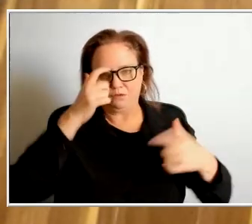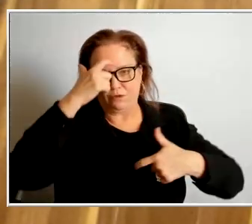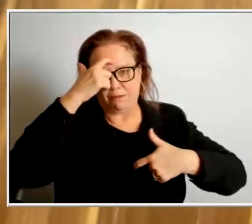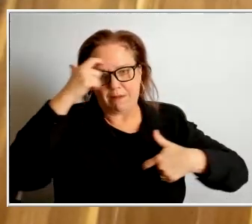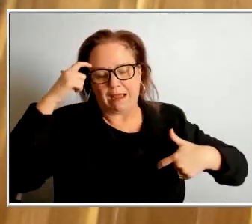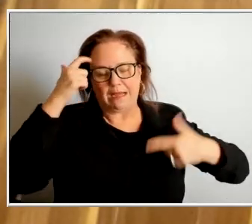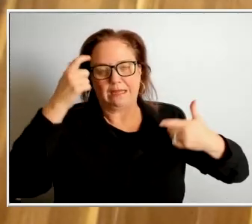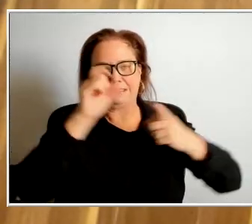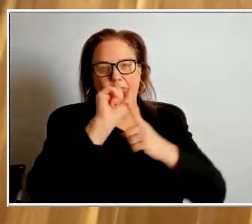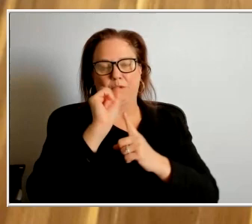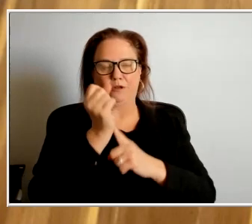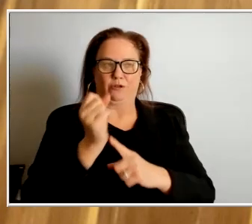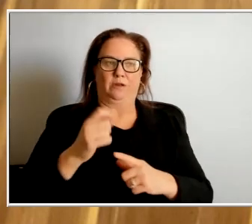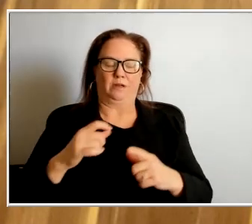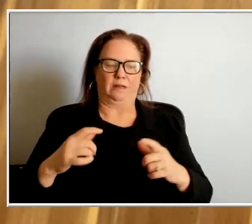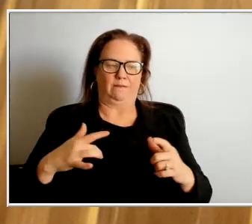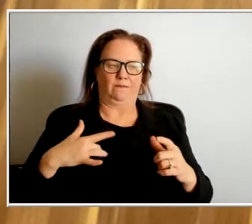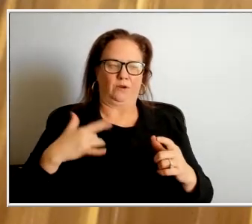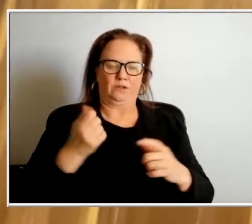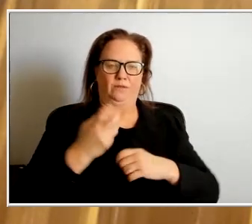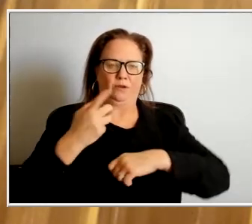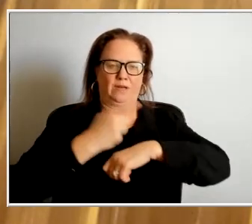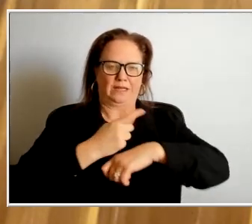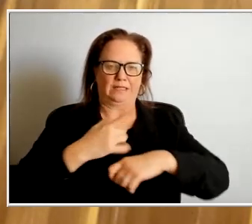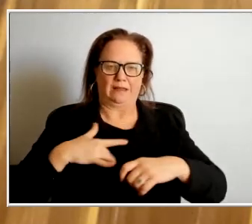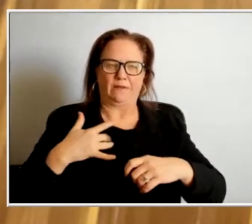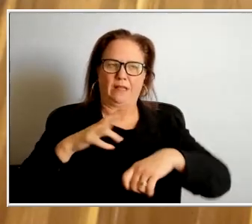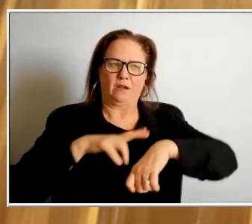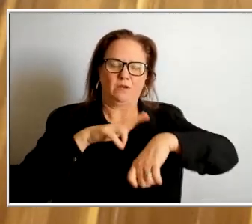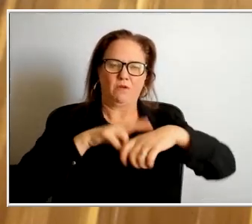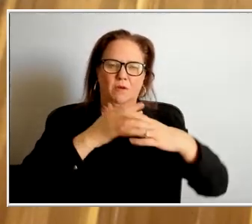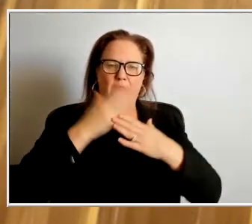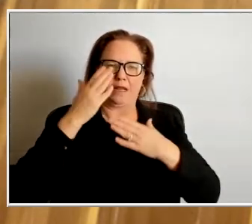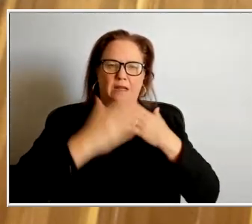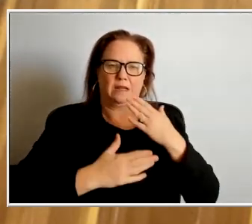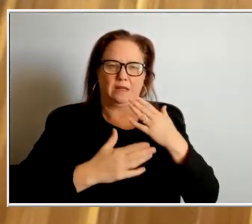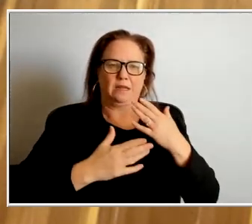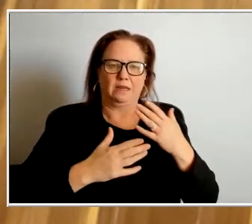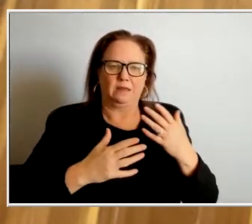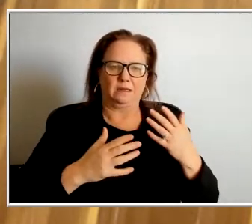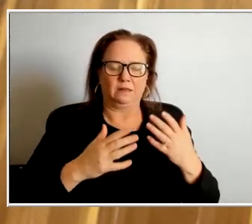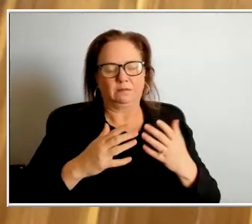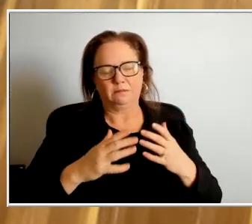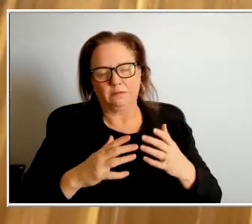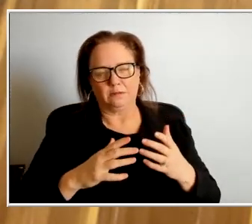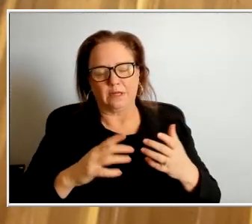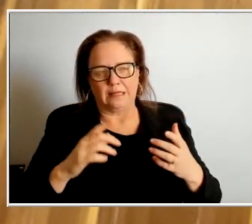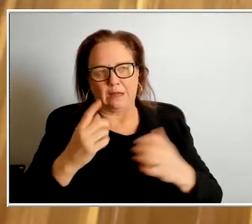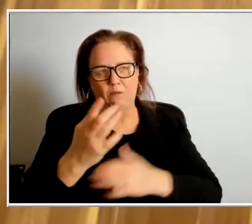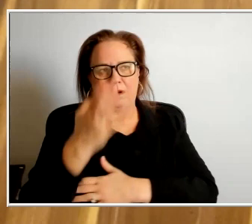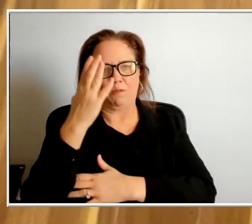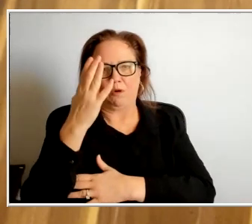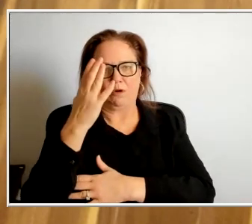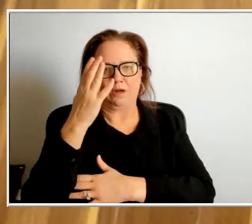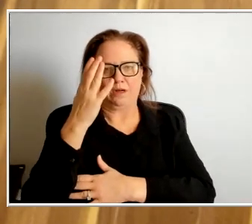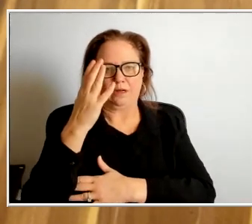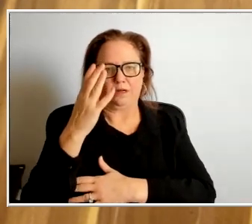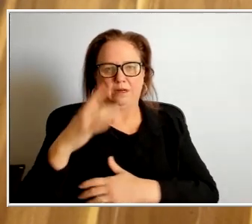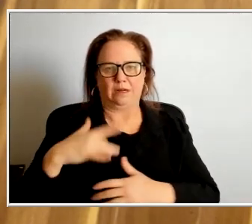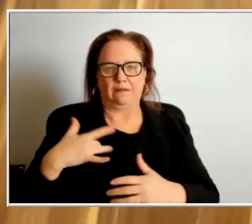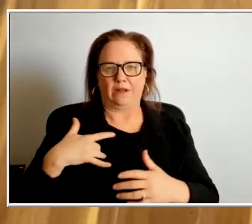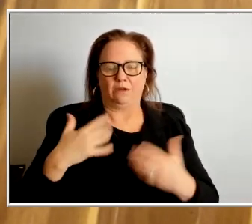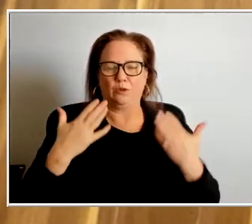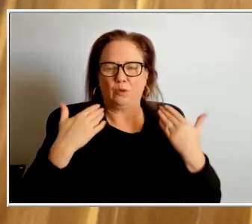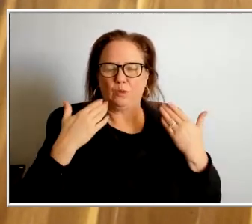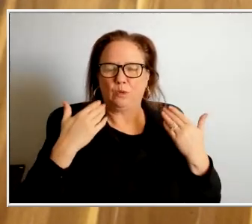couple of days, like, I felt that it was very warm, like it felt like a normal hand minus the injuries. But that one morning, I mean, it had already felt